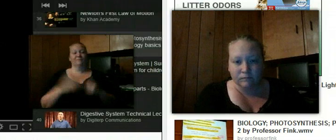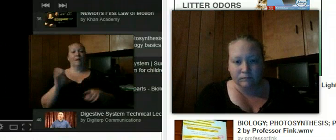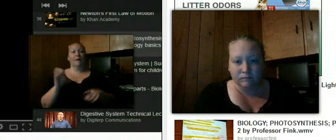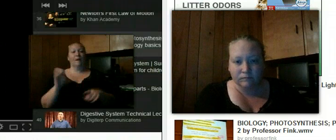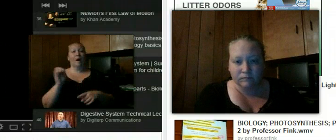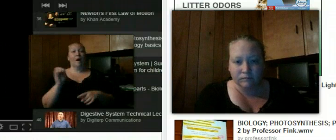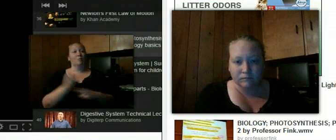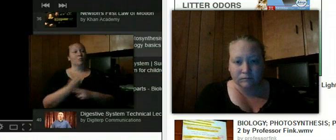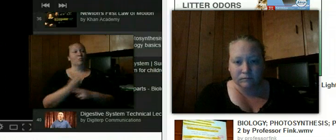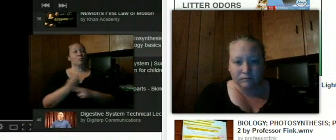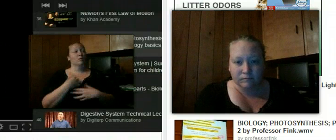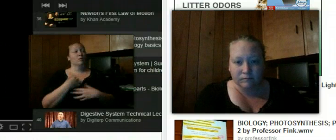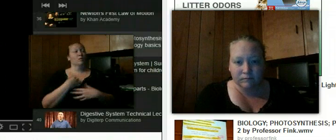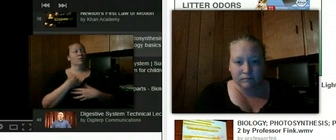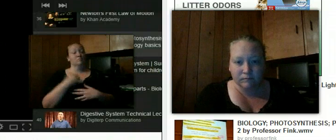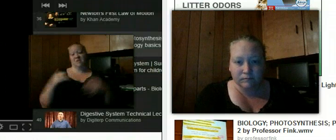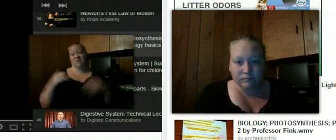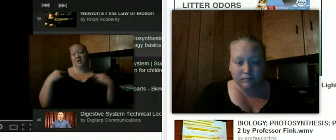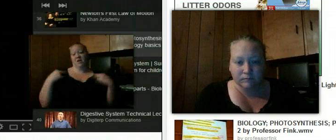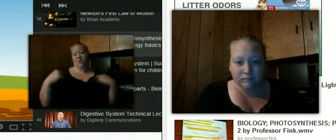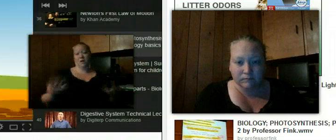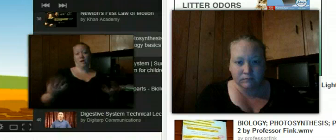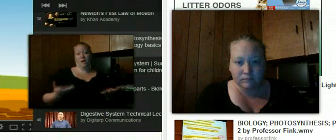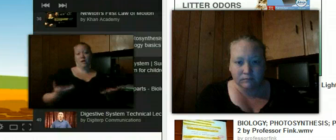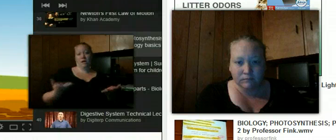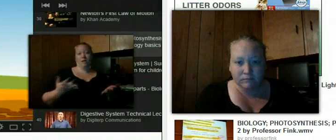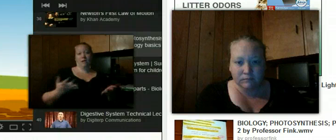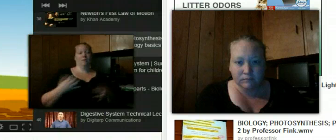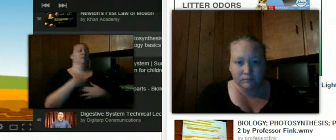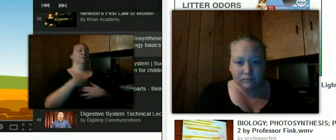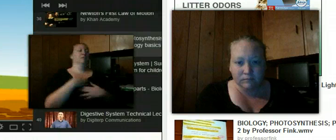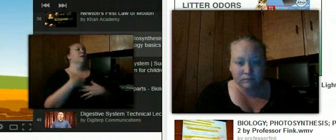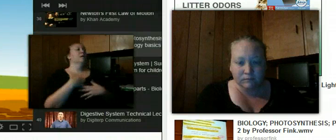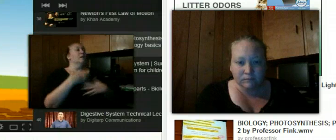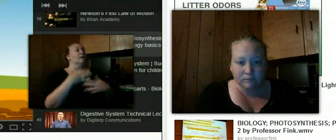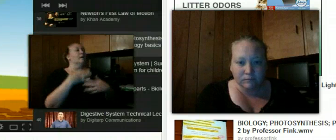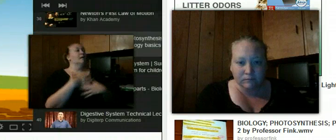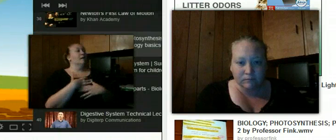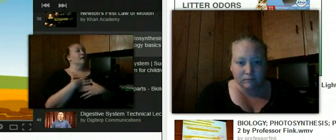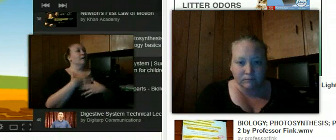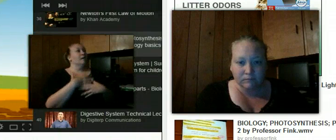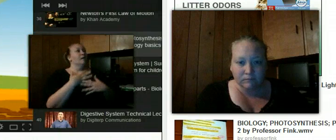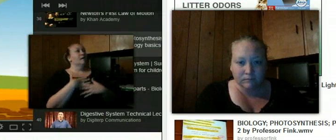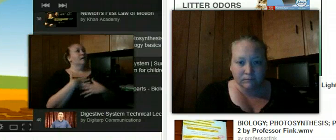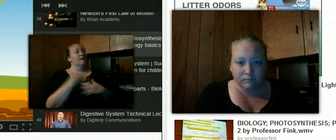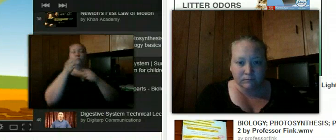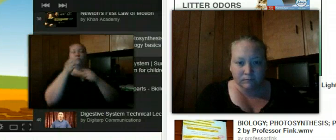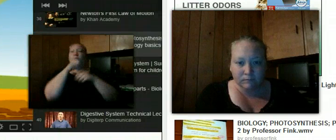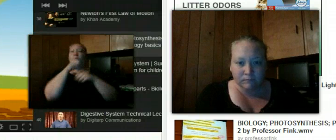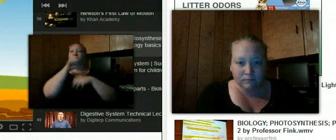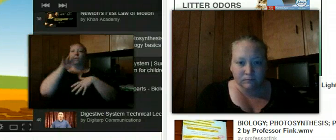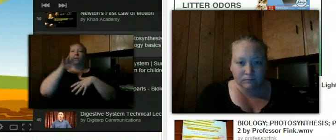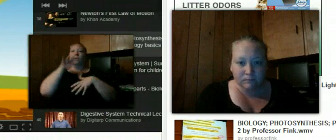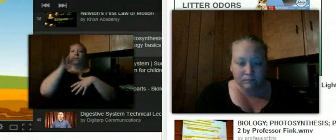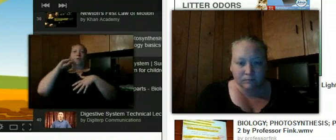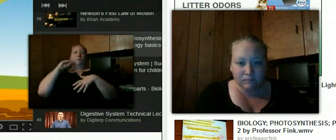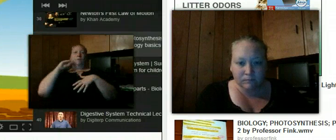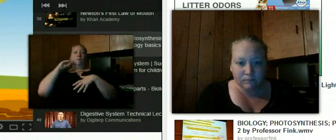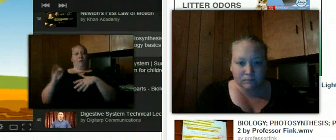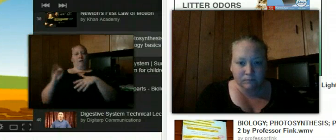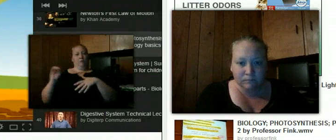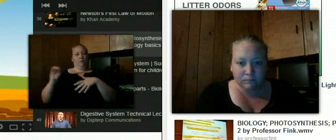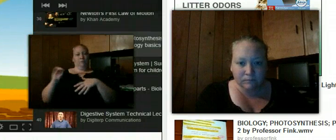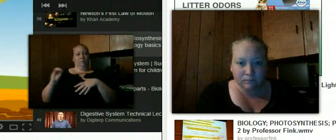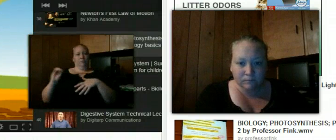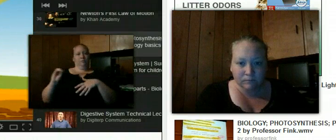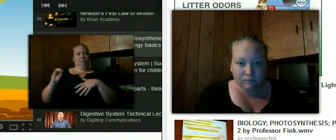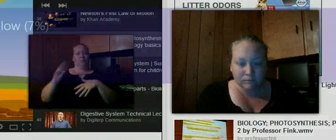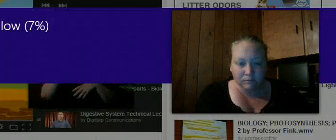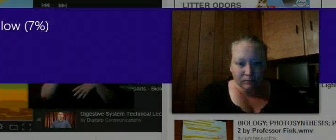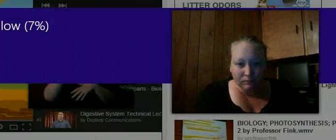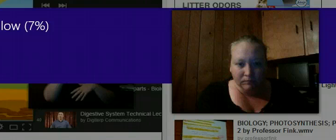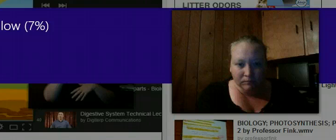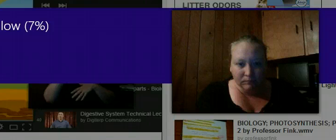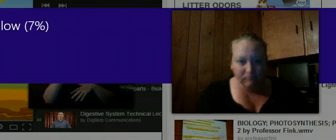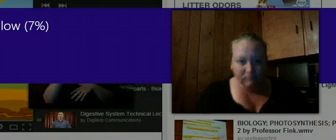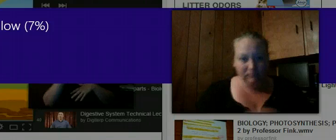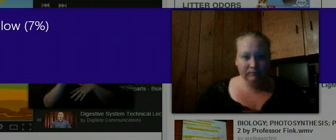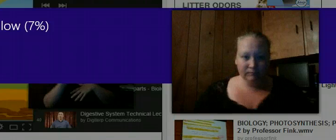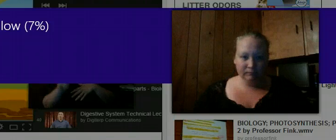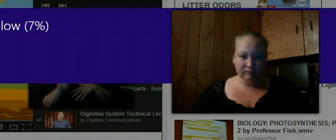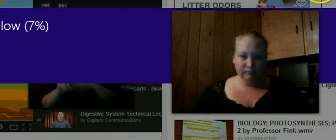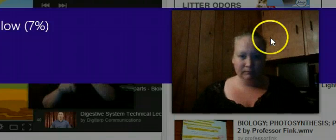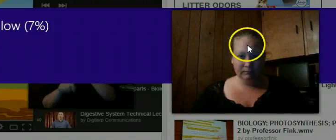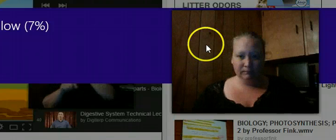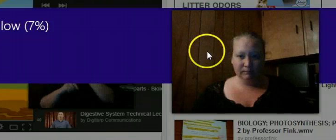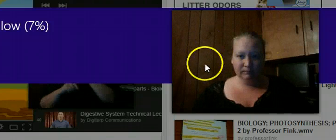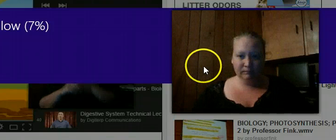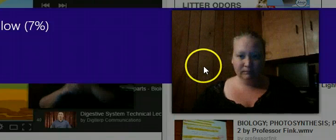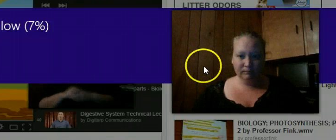breathe during their respiration process. Ever wondered why this process is called photosynthesis? Well, the